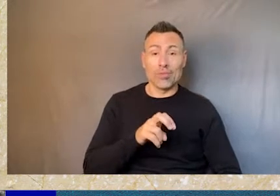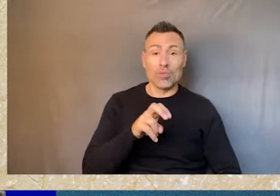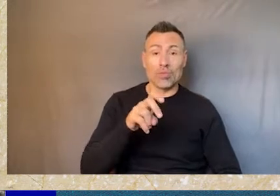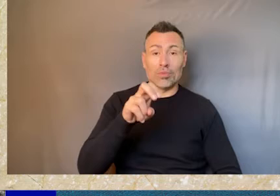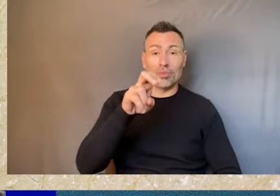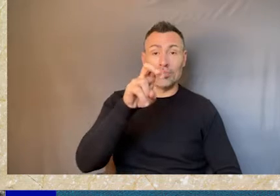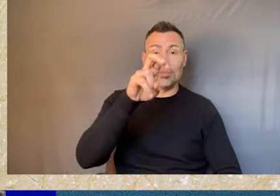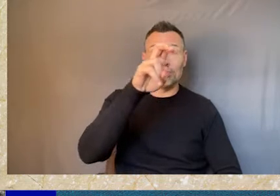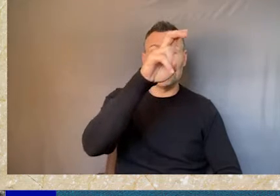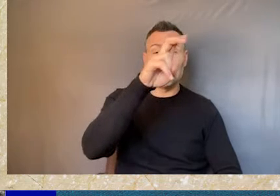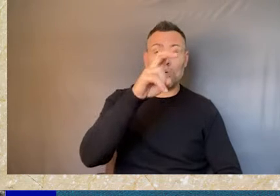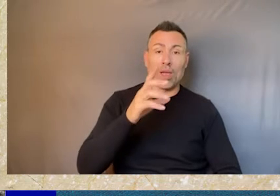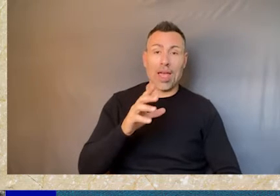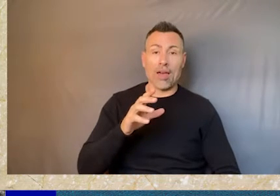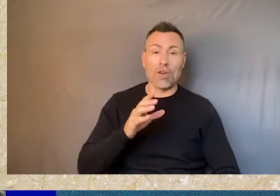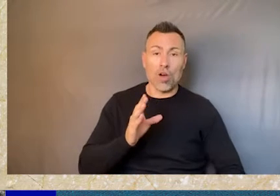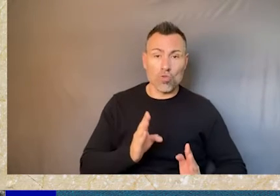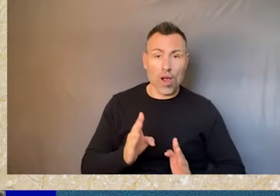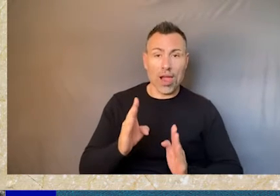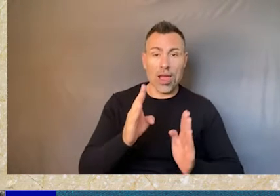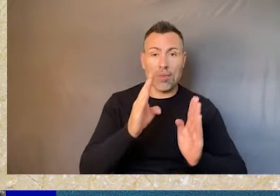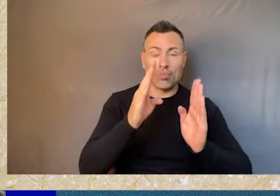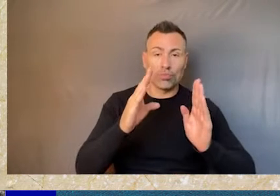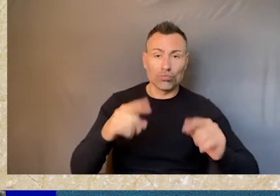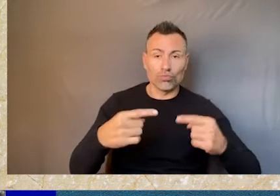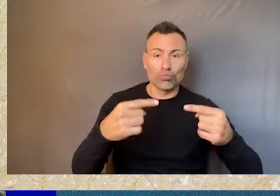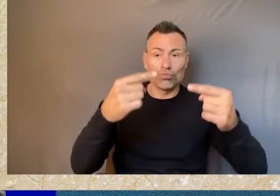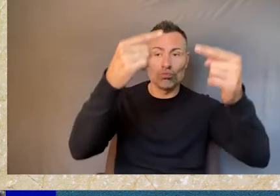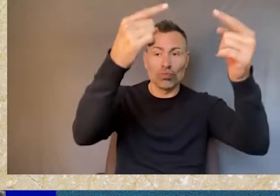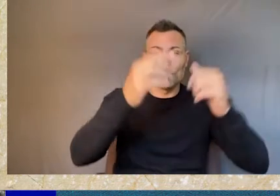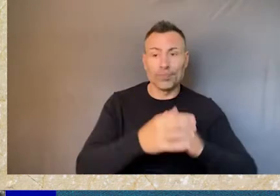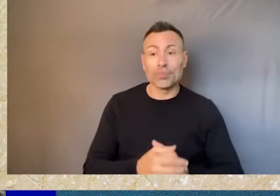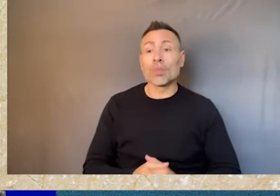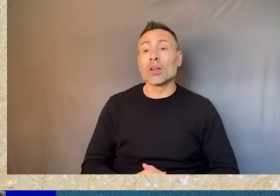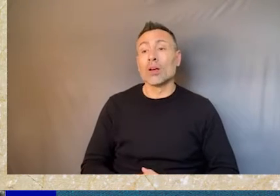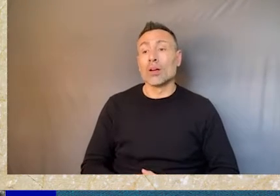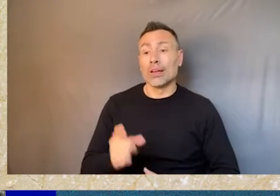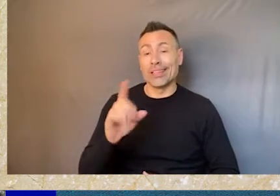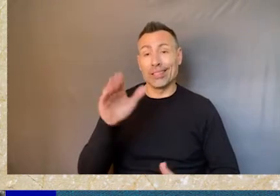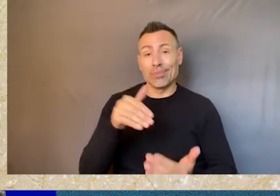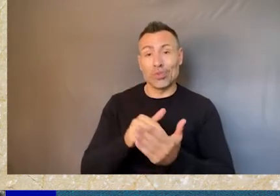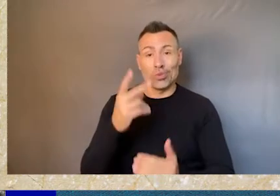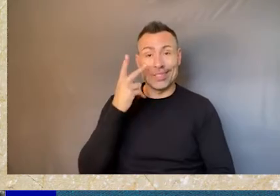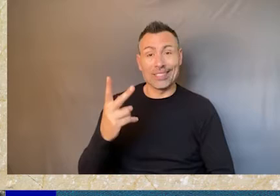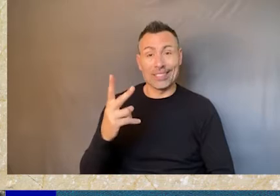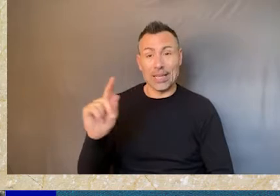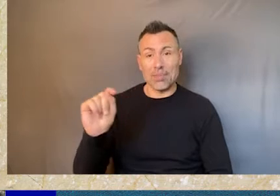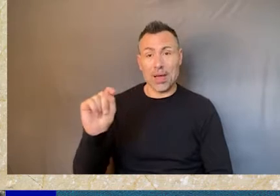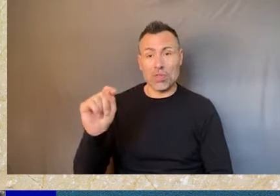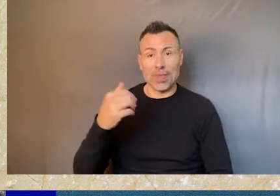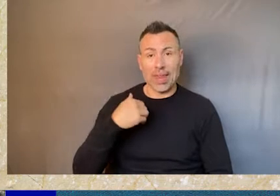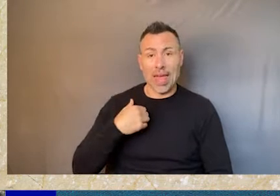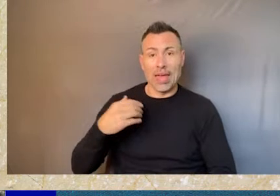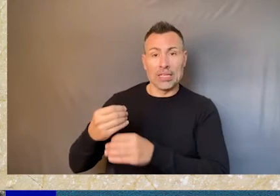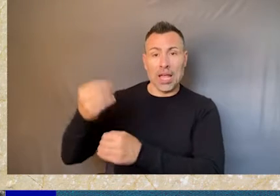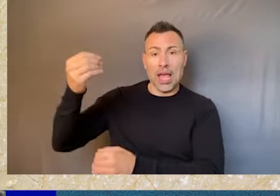being added to a set of stairs. In the middle, we see a accessible bathroom that has appropriate handrails